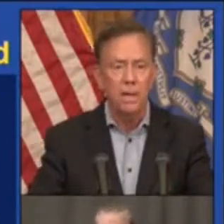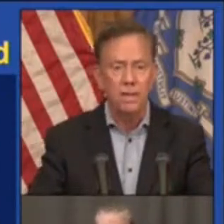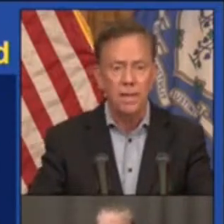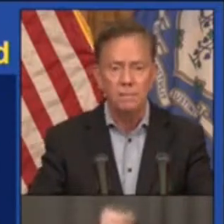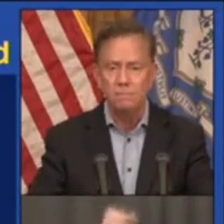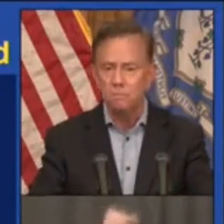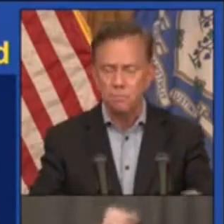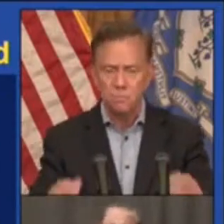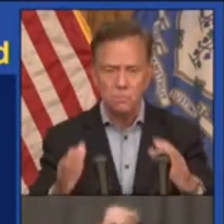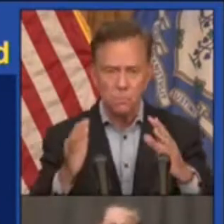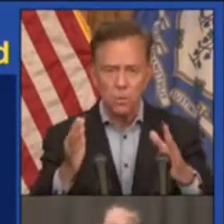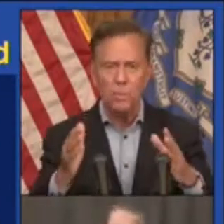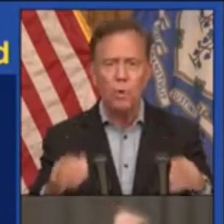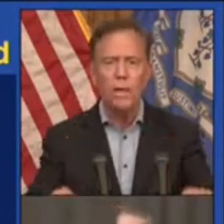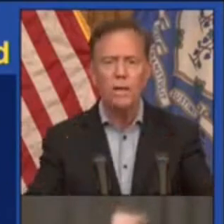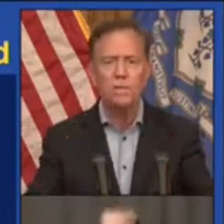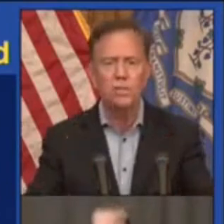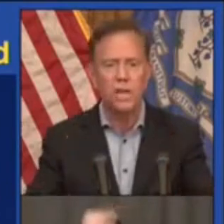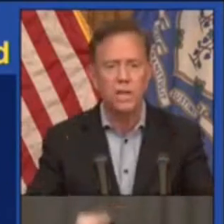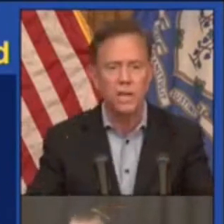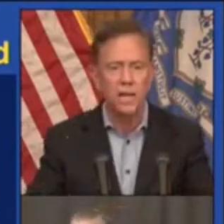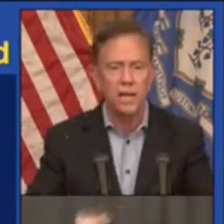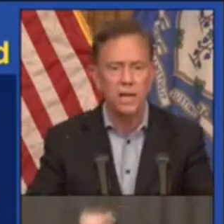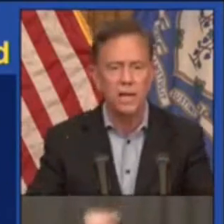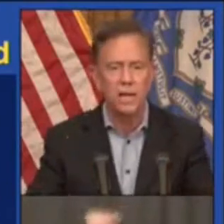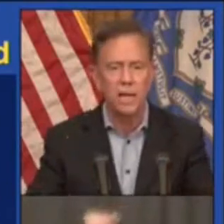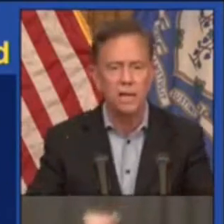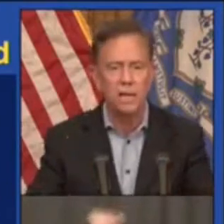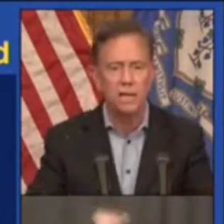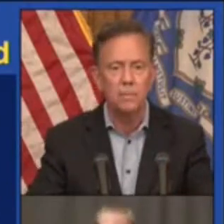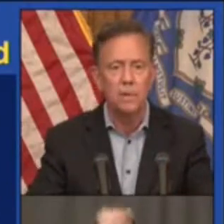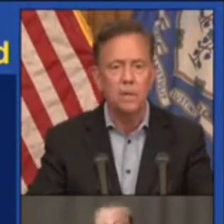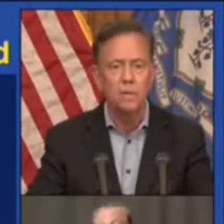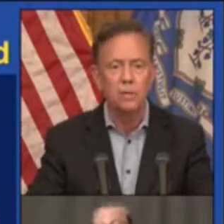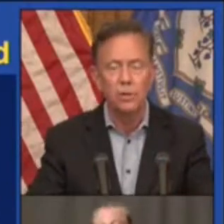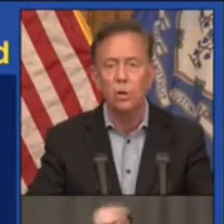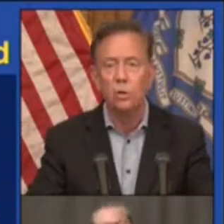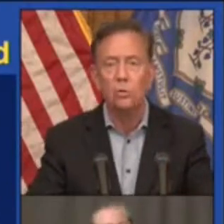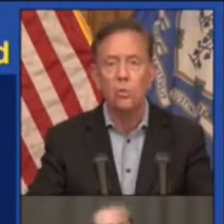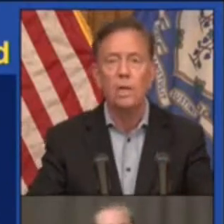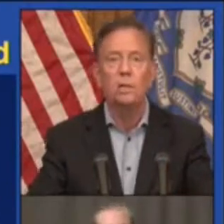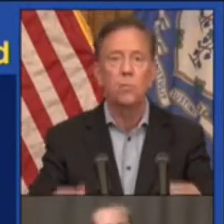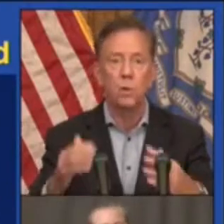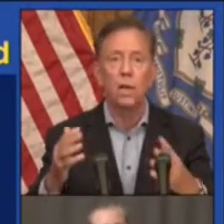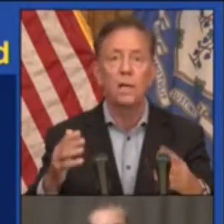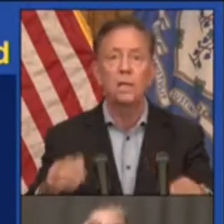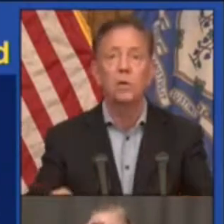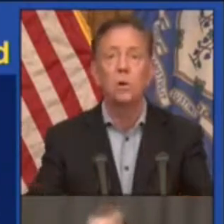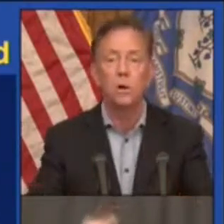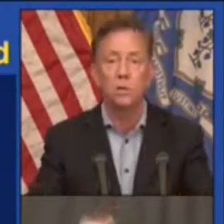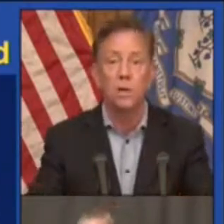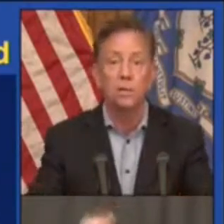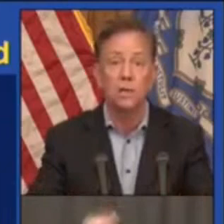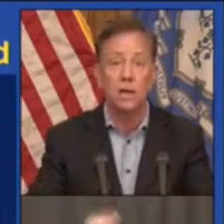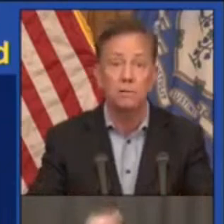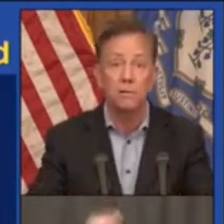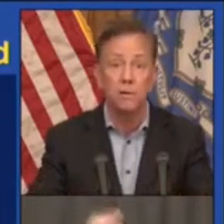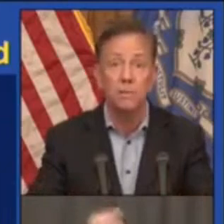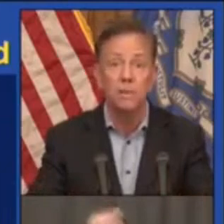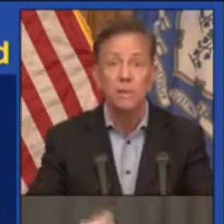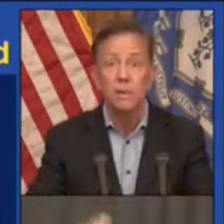And then we broke out the state of Connecticut. Again, the darker the red, the more likely you are to